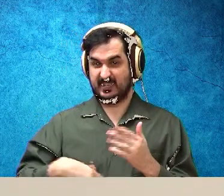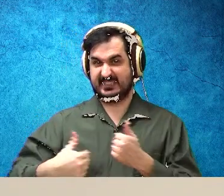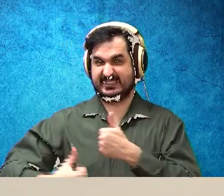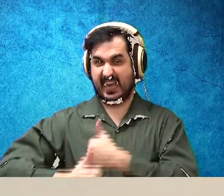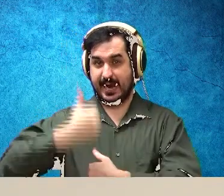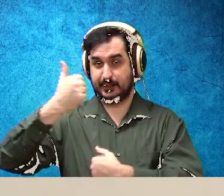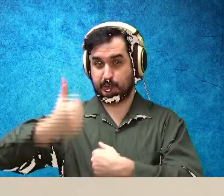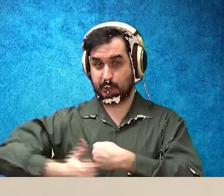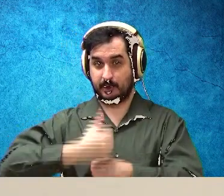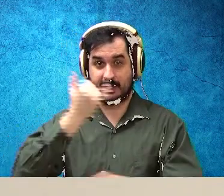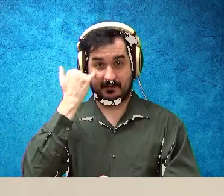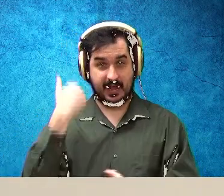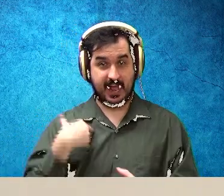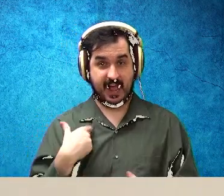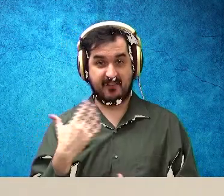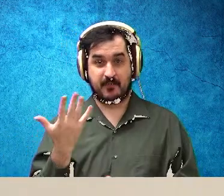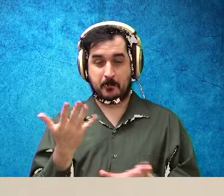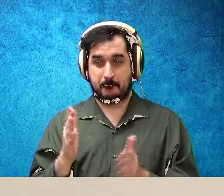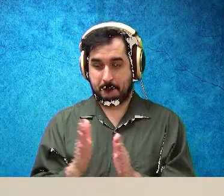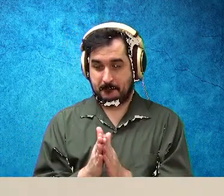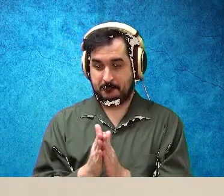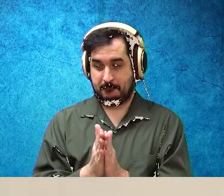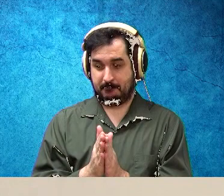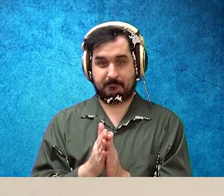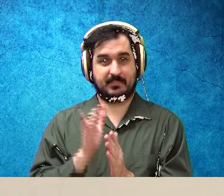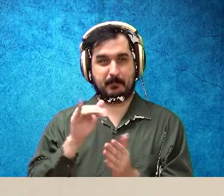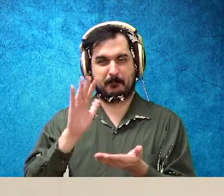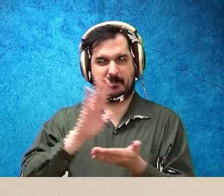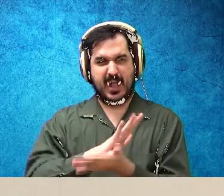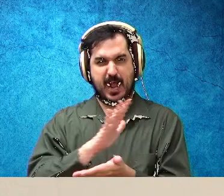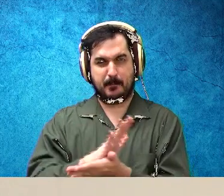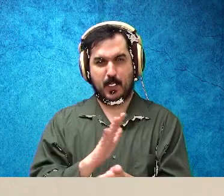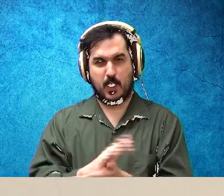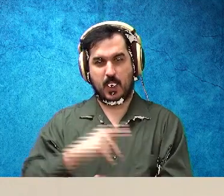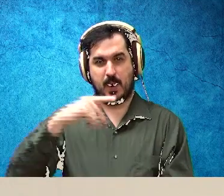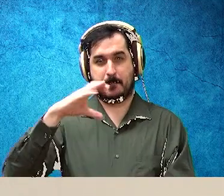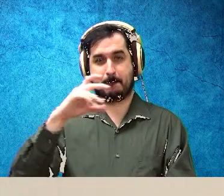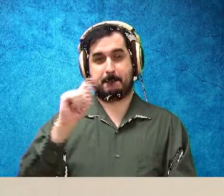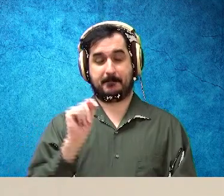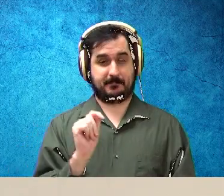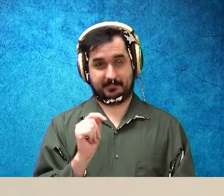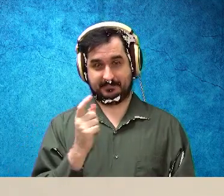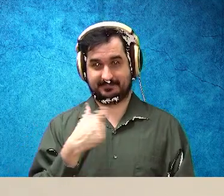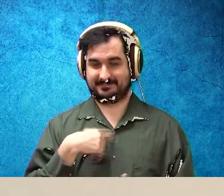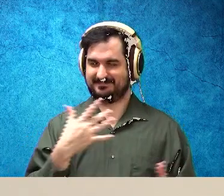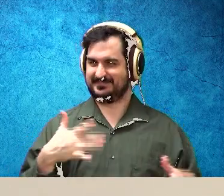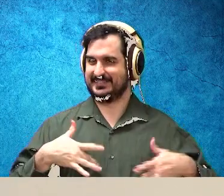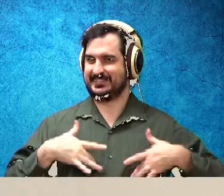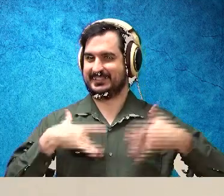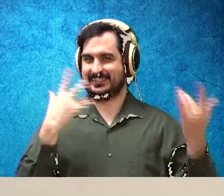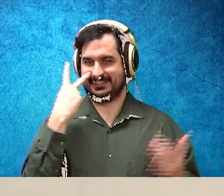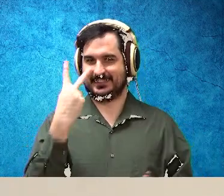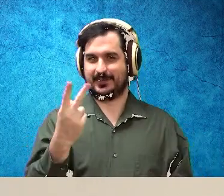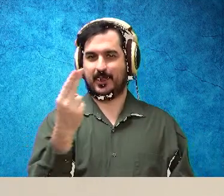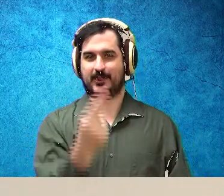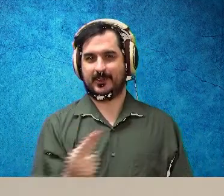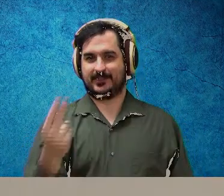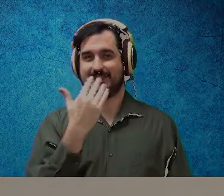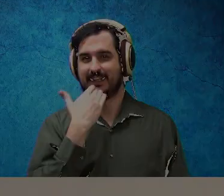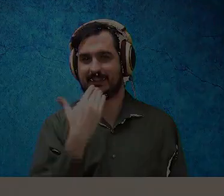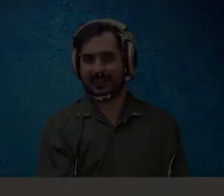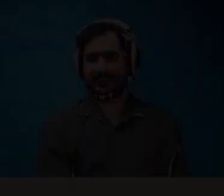you have a packet, please read it. Be ready to work with it. And I'm excited to see you next Thursday. Thank you.